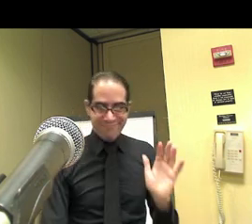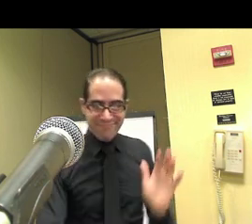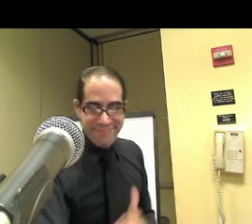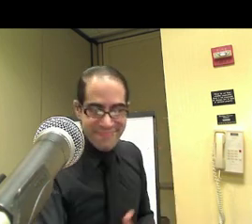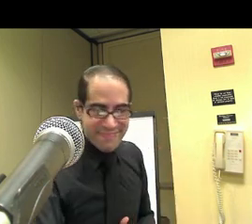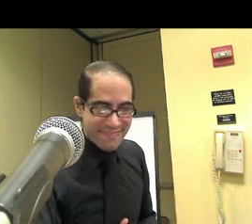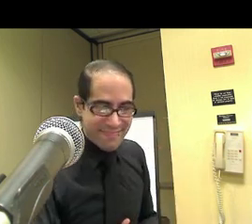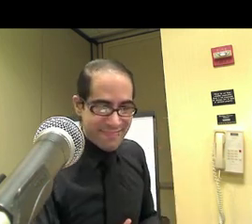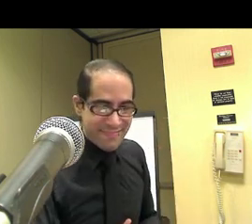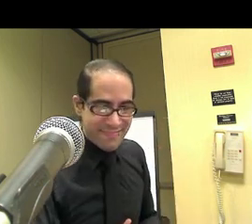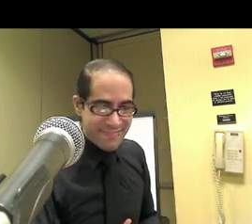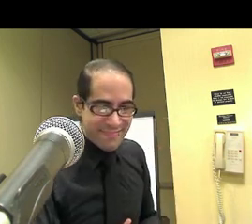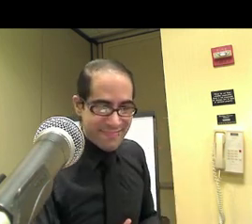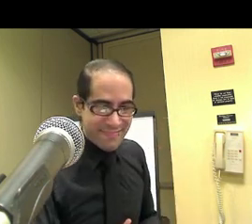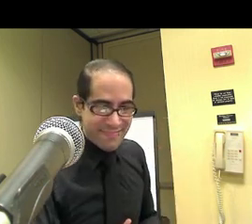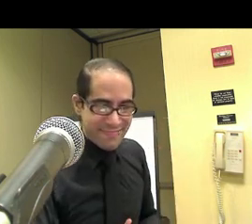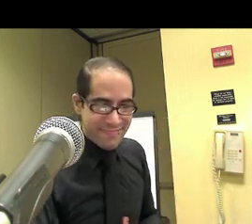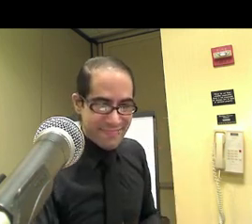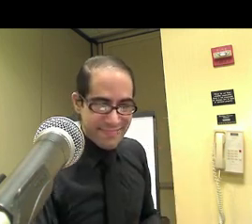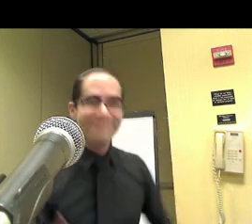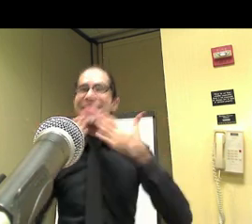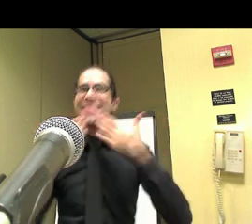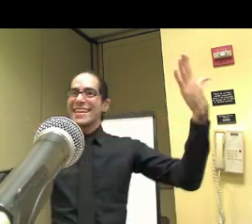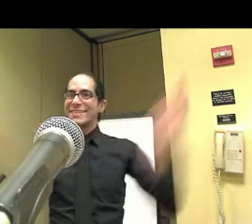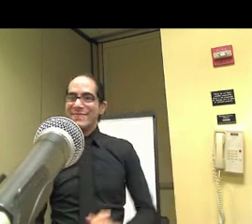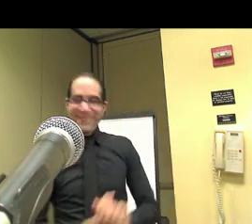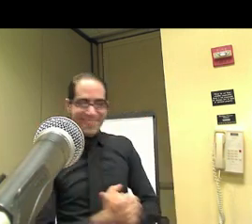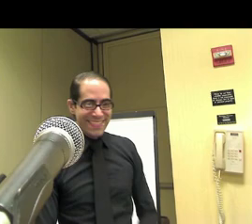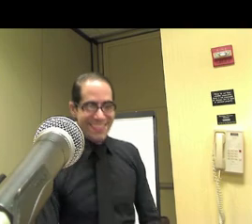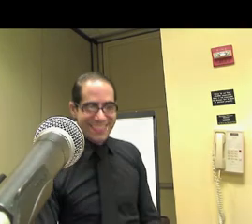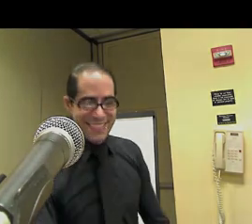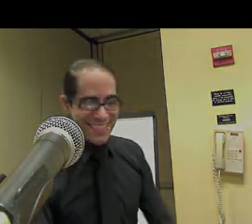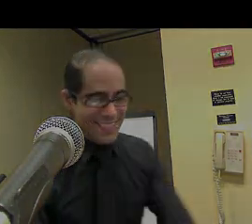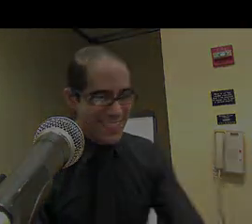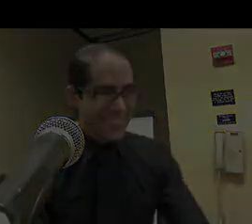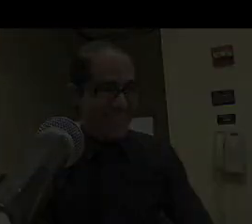about it as the days go on this week. And I want to thank you for your attention and your time.